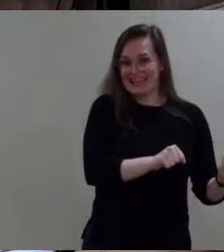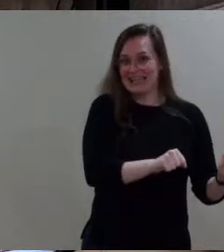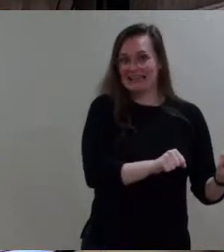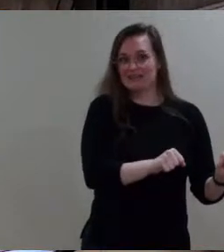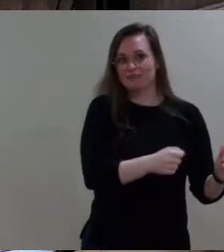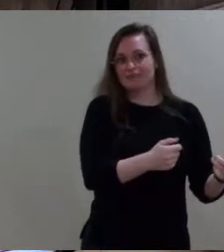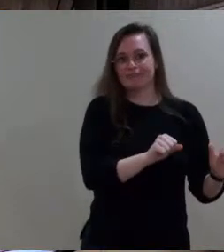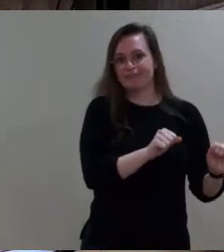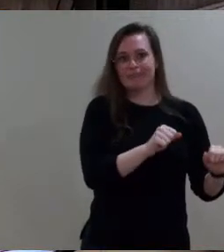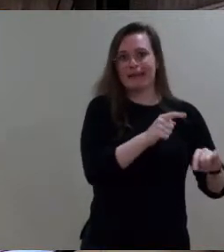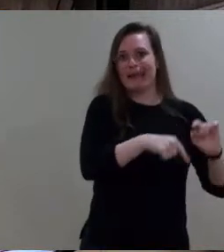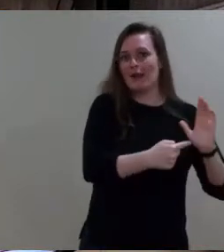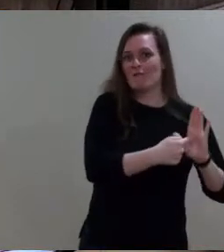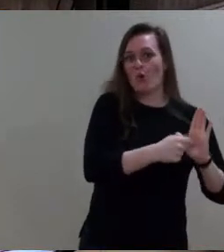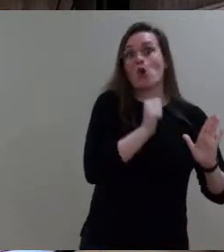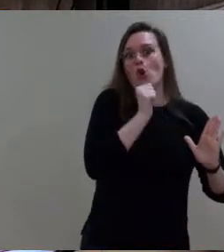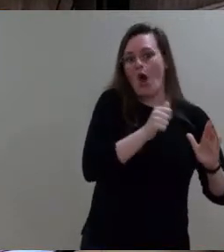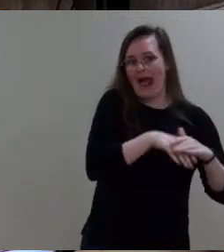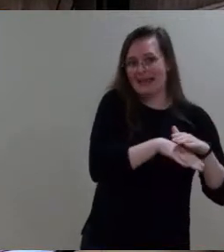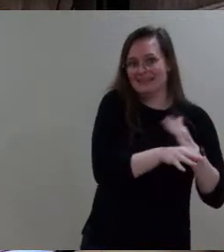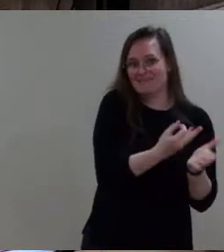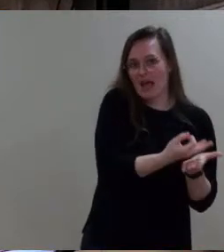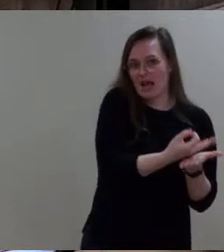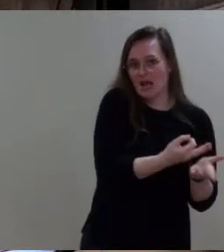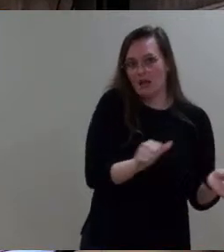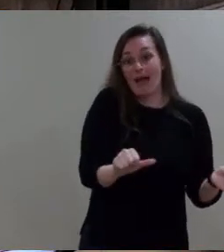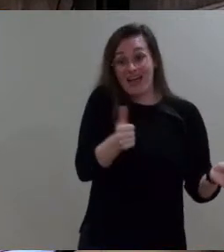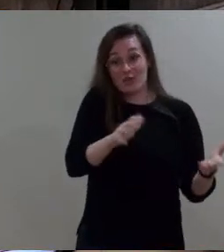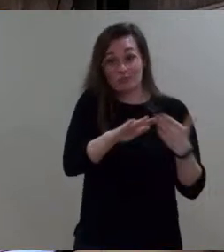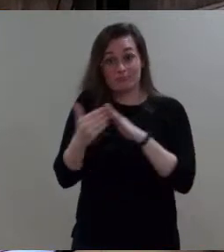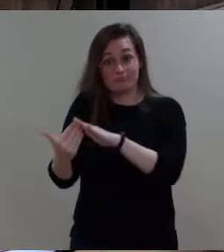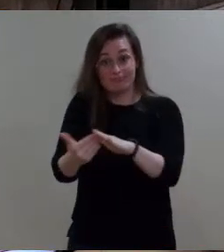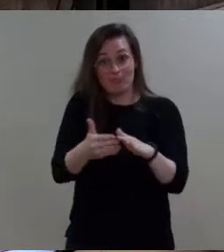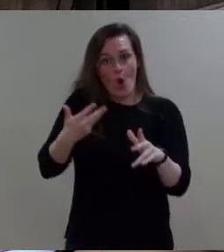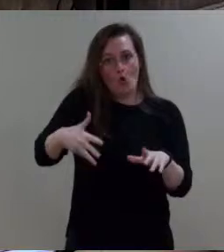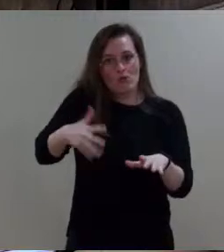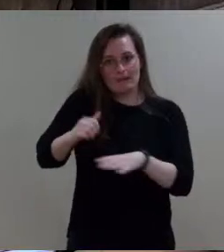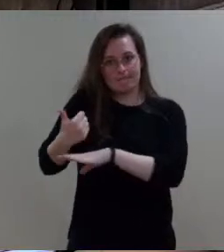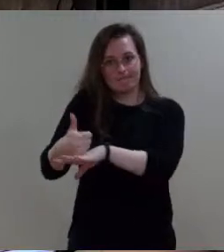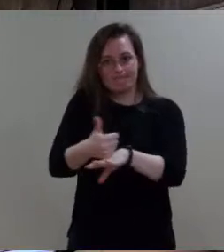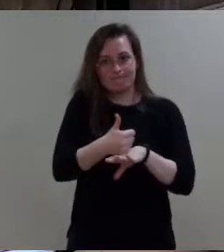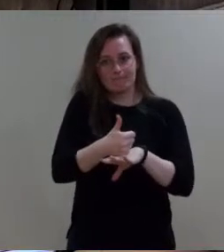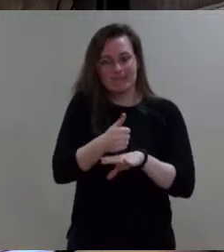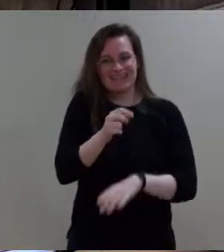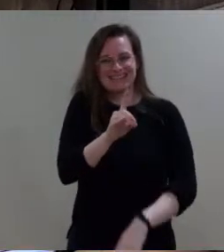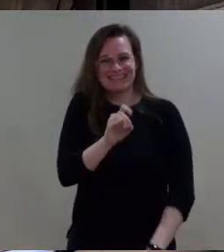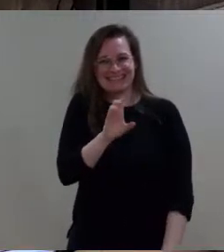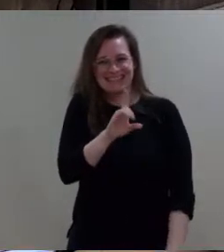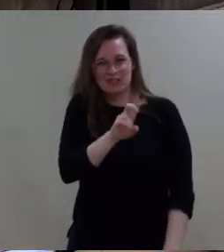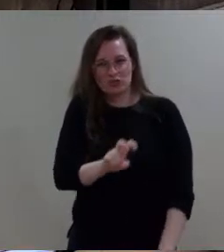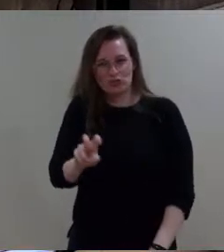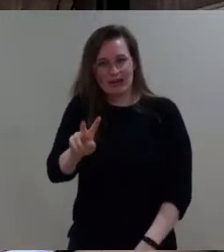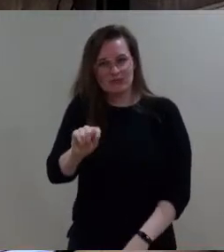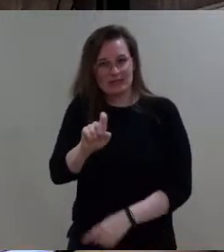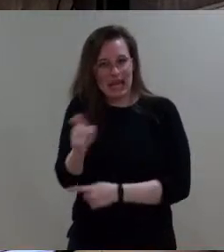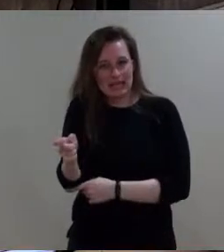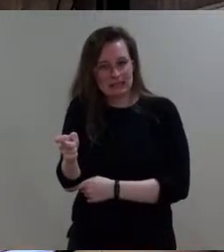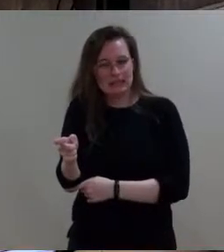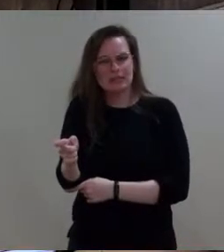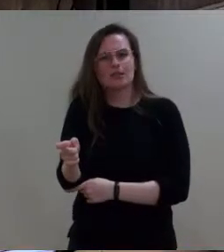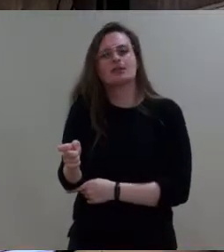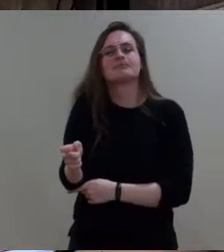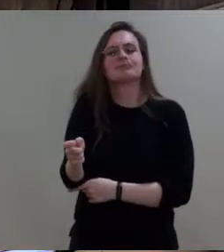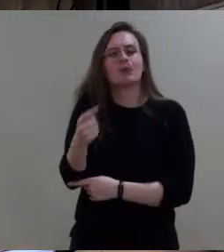fund, but other towns in Nova Scotia do collect a deed-transfer tax. Can you just maybe give a little bit of rationale to